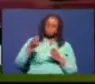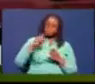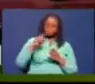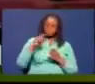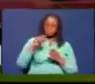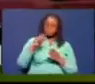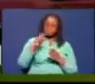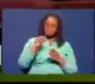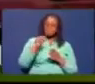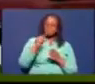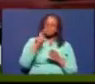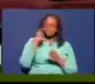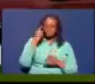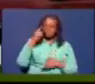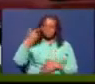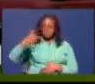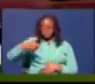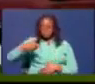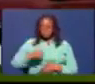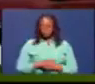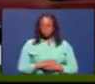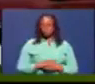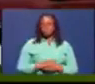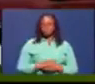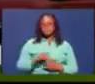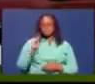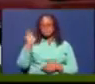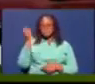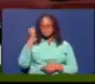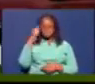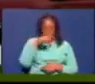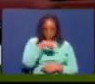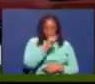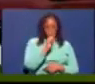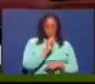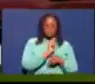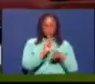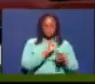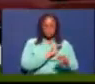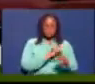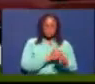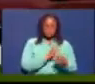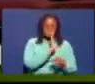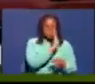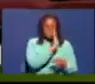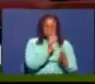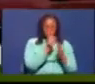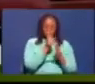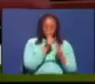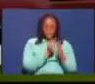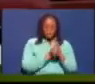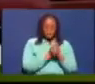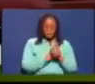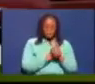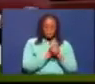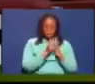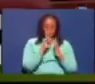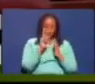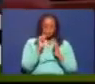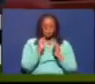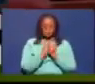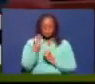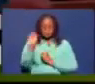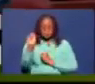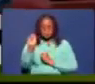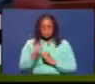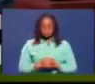Speaker, the President used his powers under Article 115. Speaker, that is provided